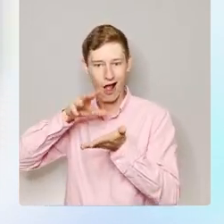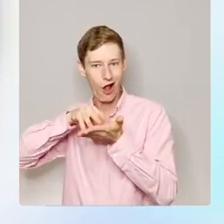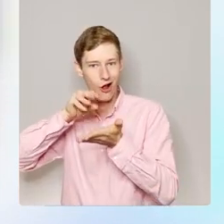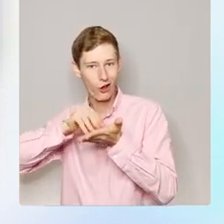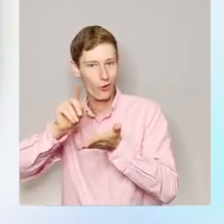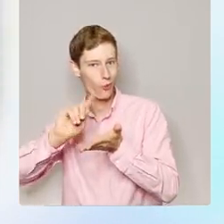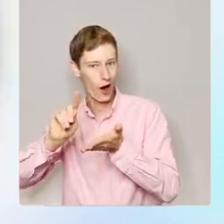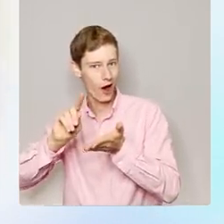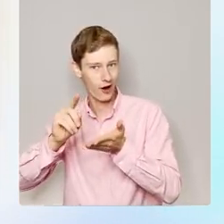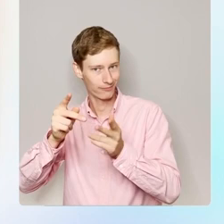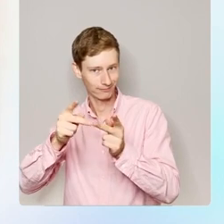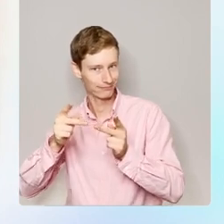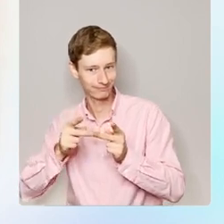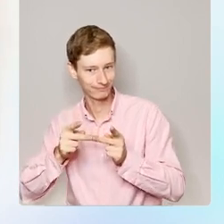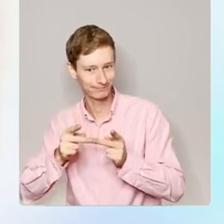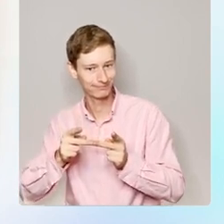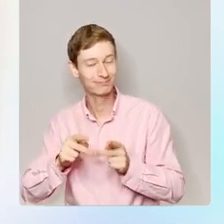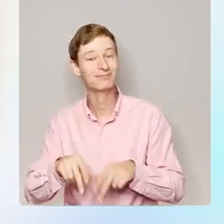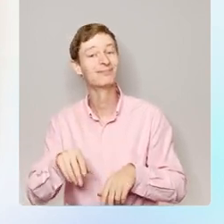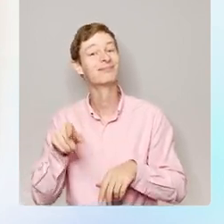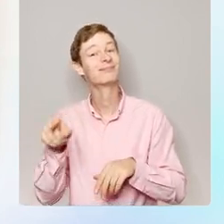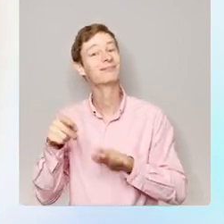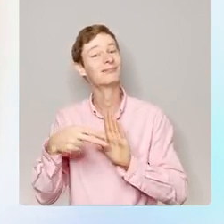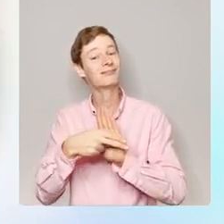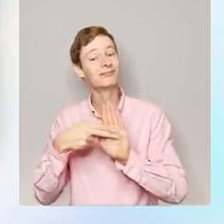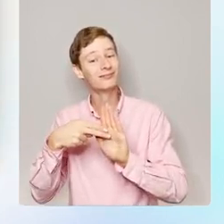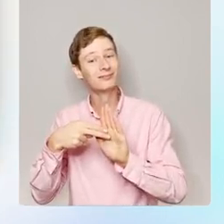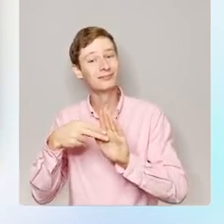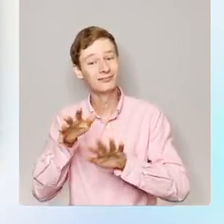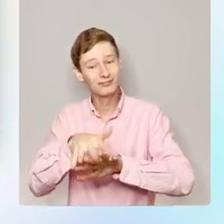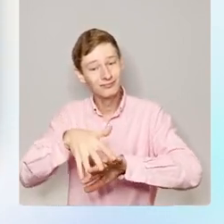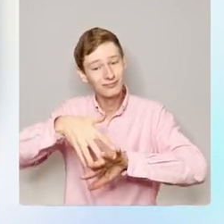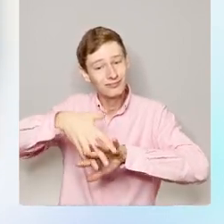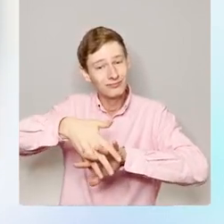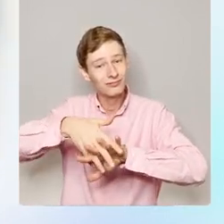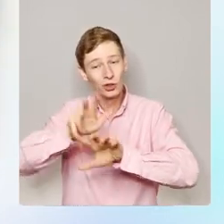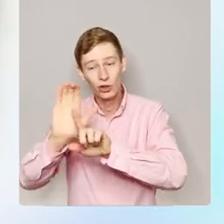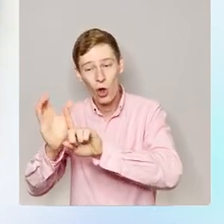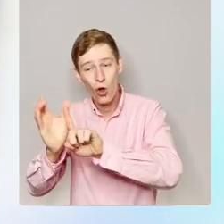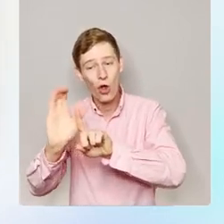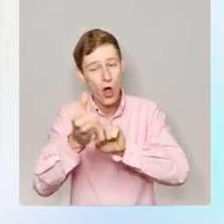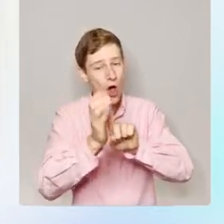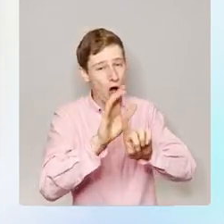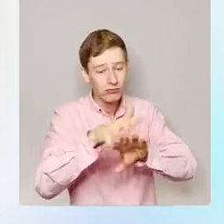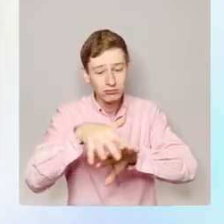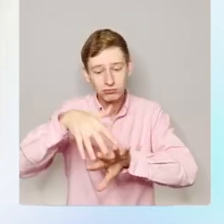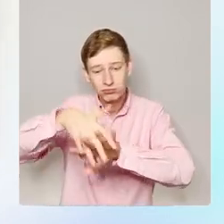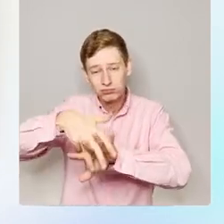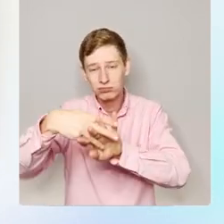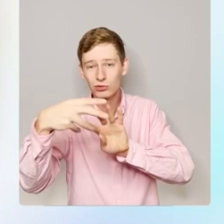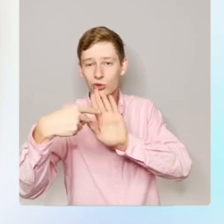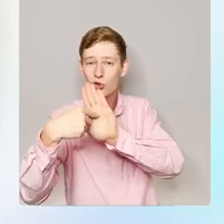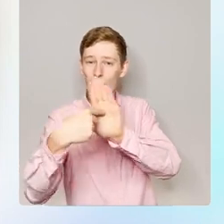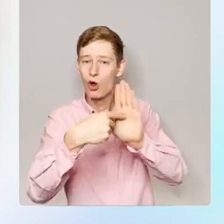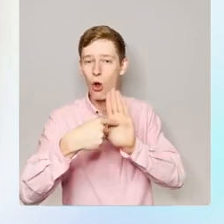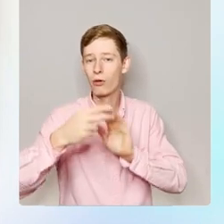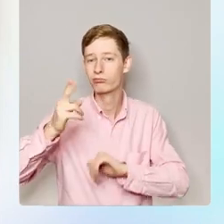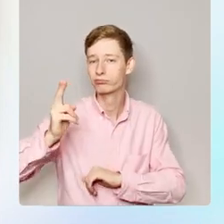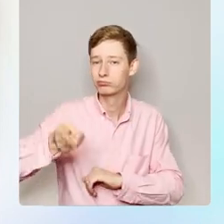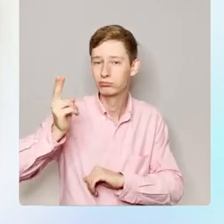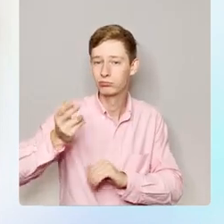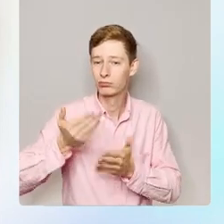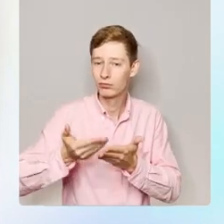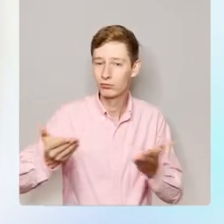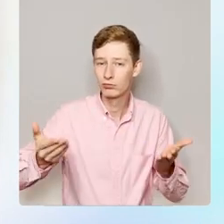they explore. Brink highlights native and indigenous cultures in each location by showcasing historical